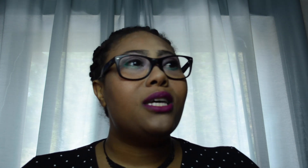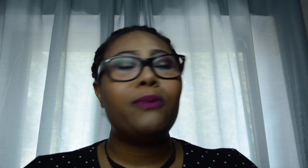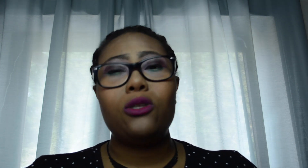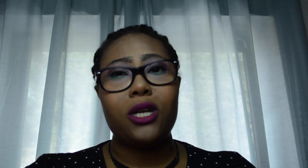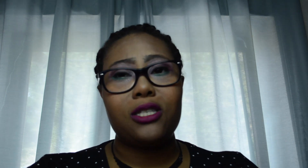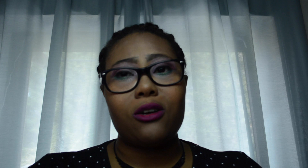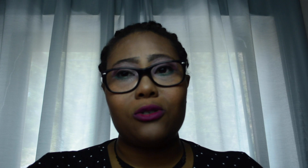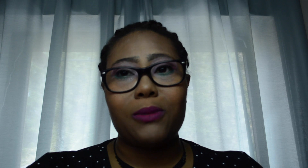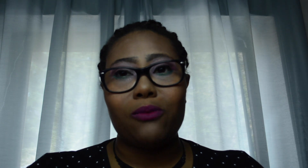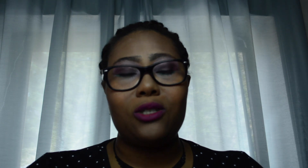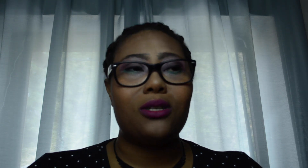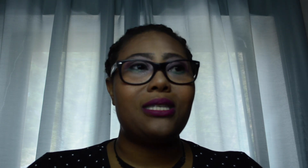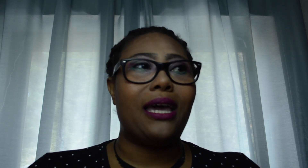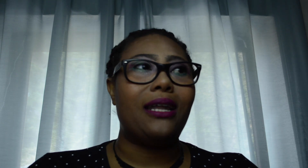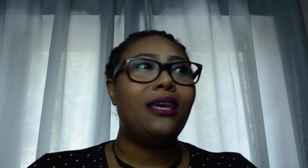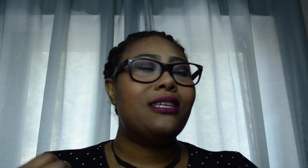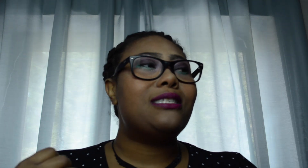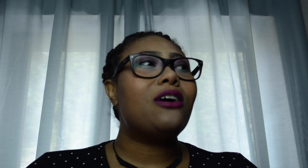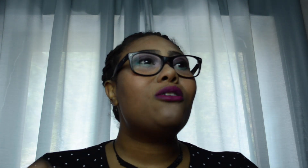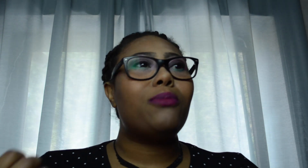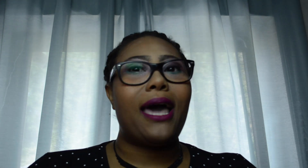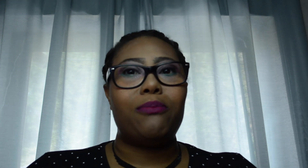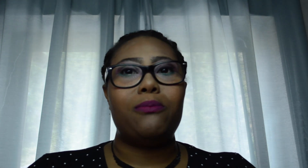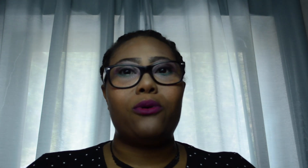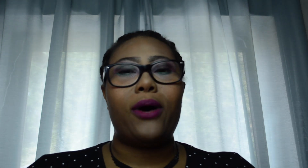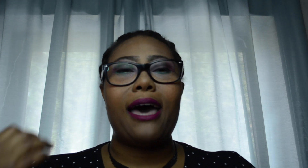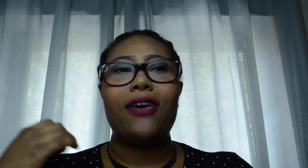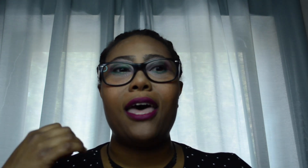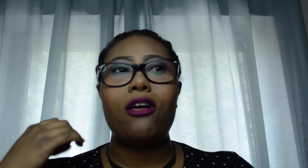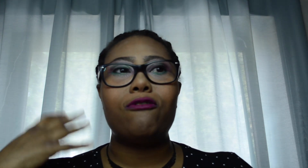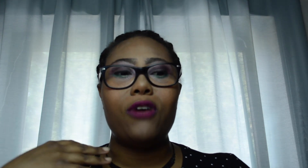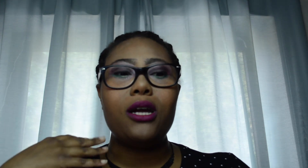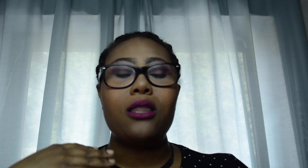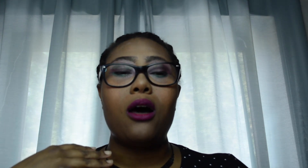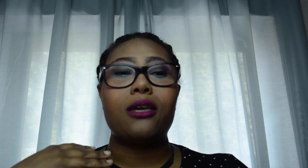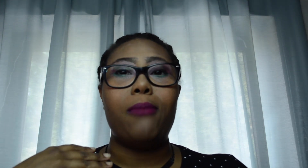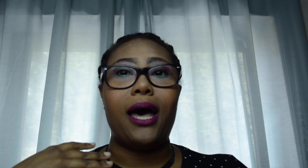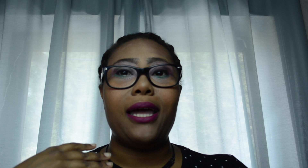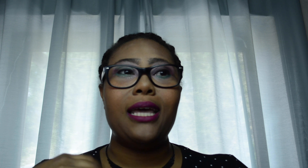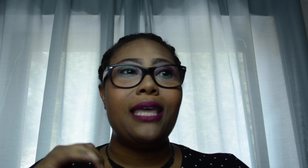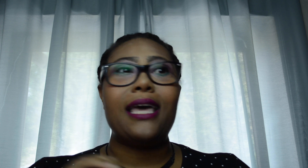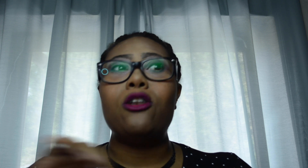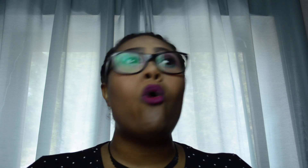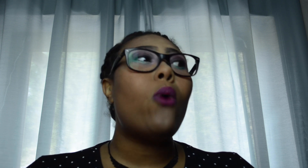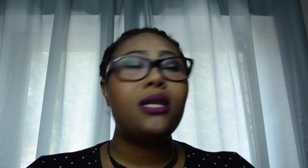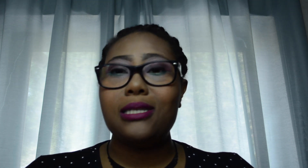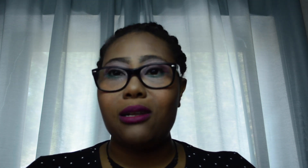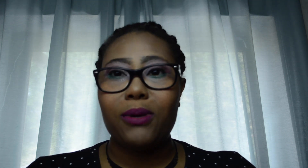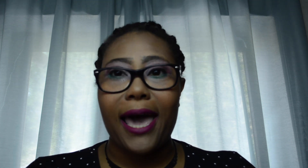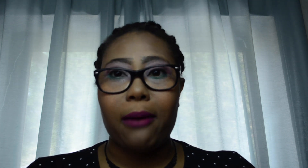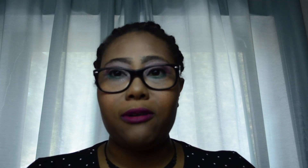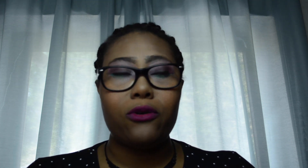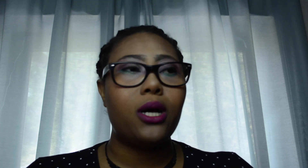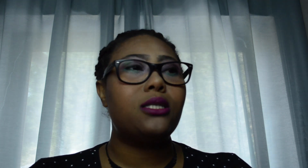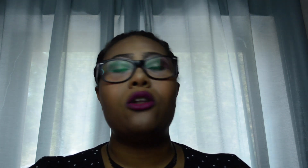people, especially one of these articles I'm going to read you in a second, Southern Black people have held very long in mind that no one is going to